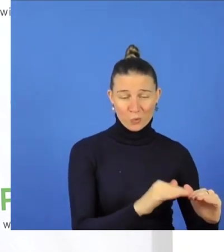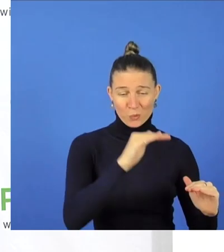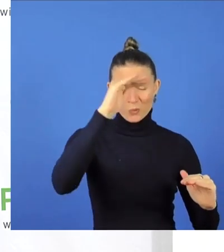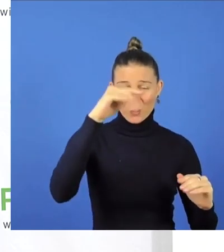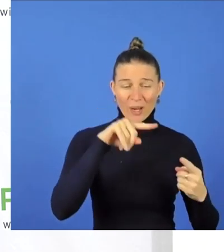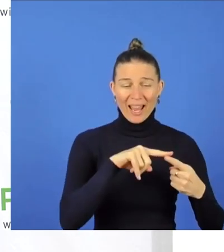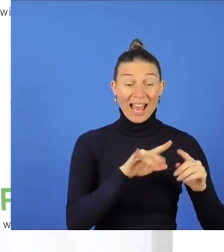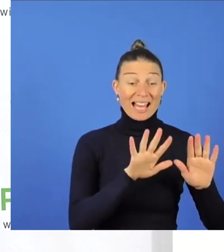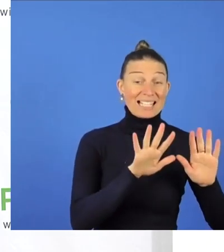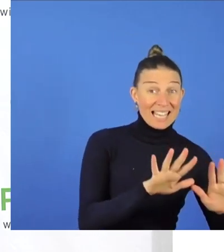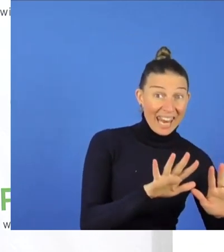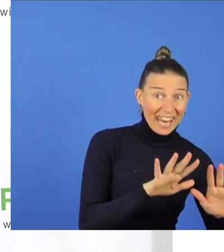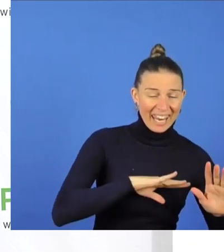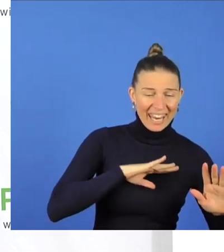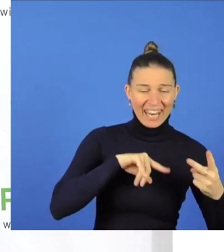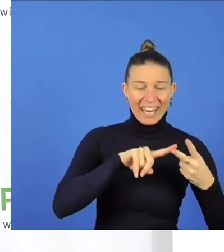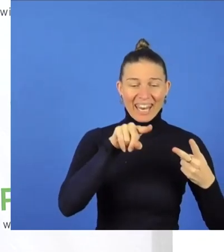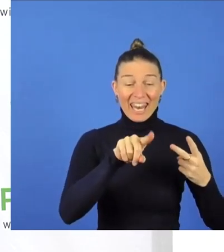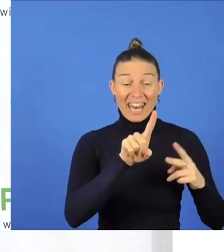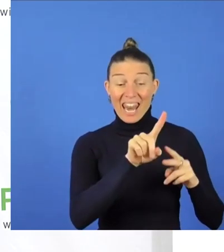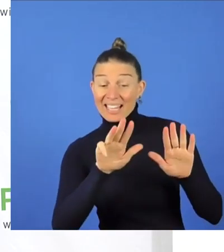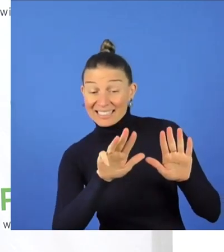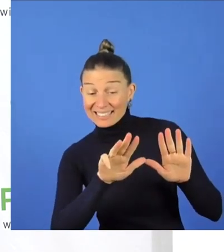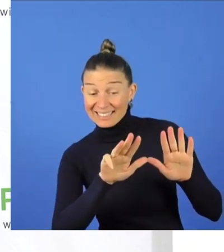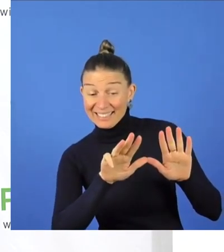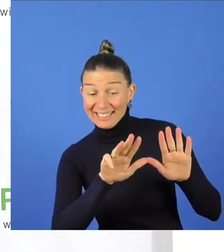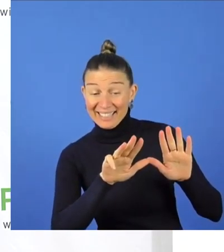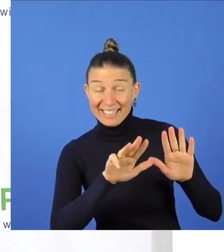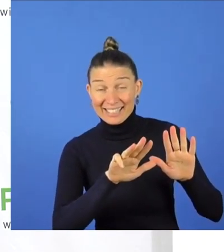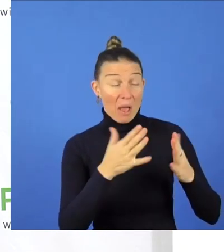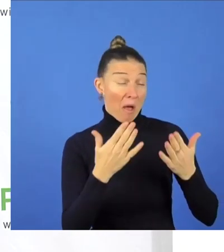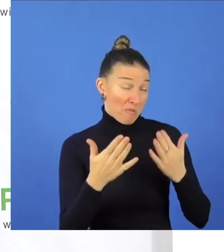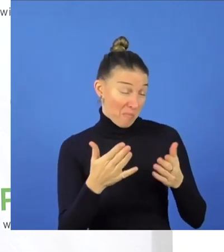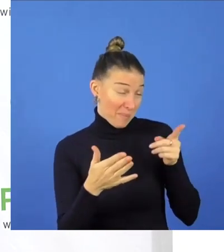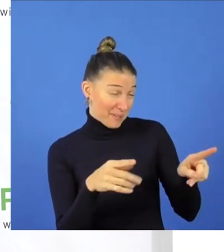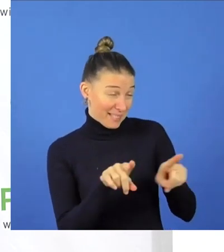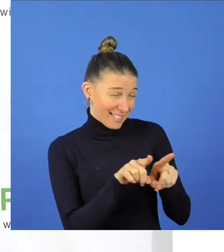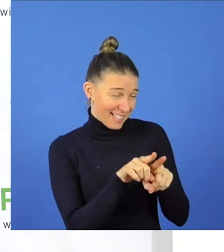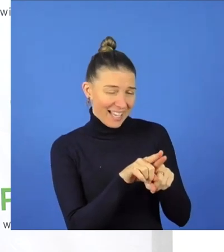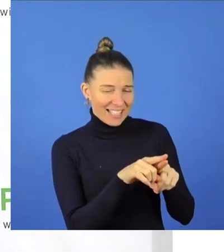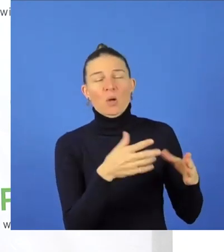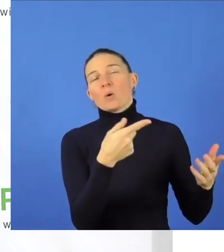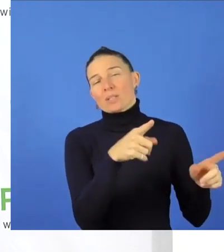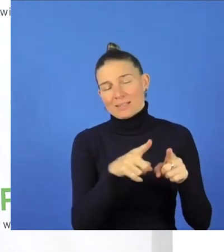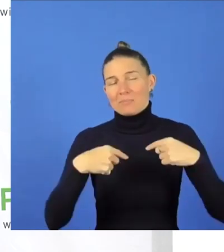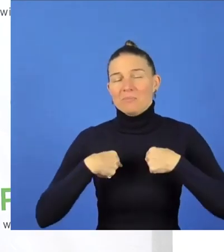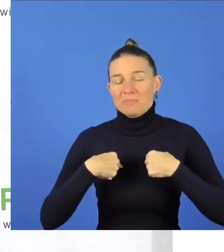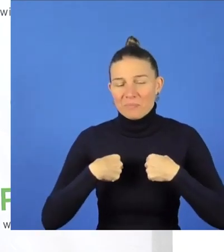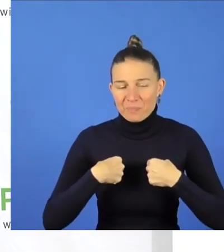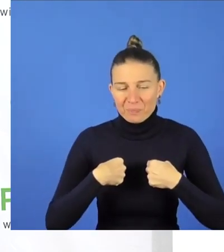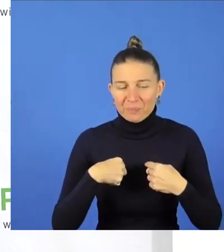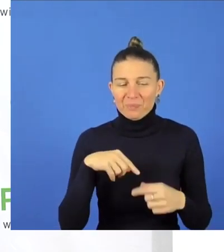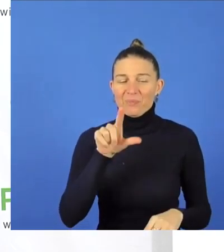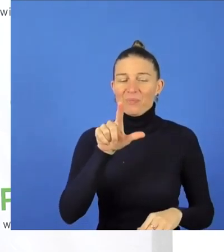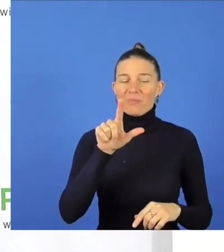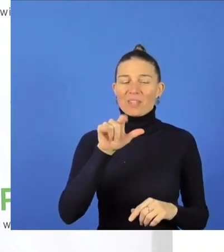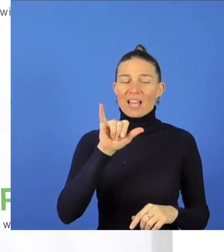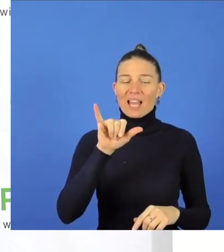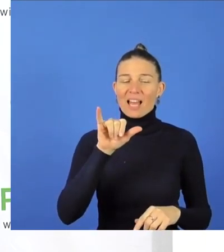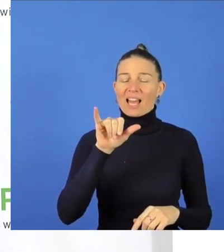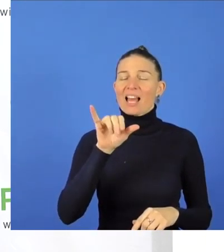maybe your kids as well in the future. And as you've mentioned, I am the CEO of LIFETOOL. And as